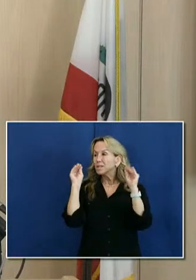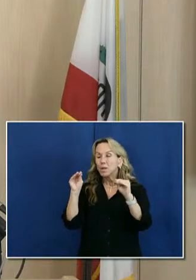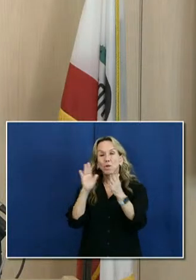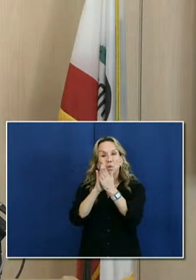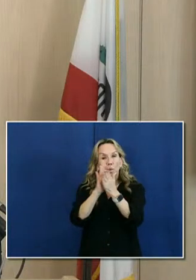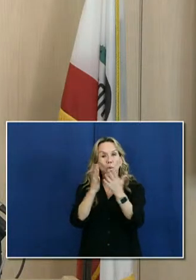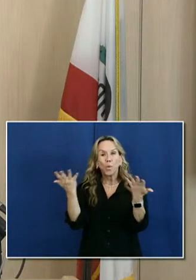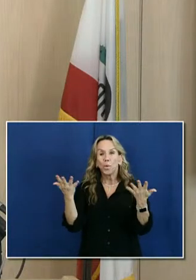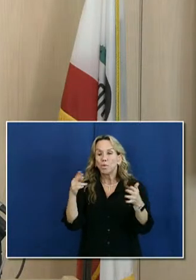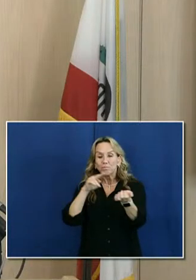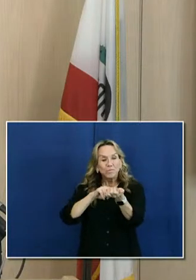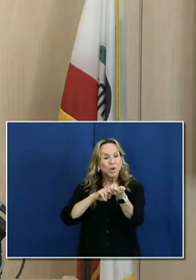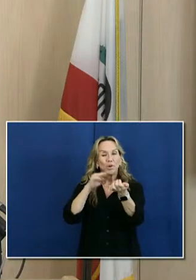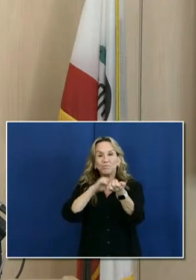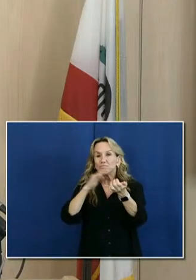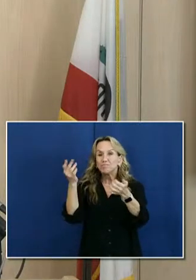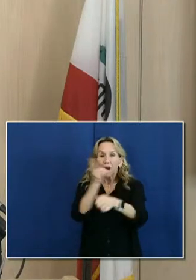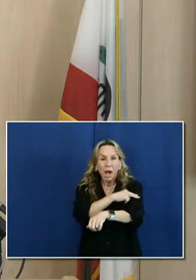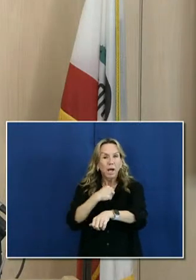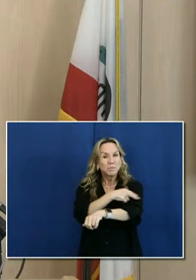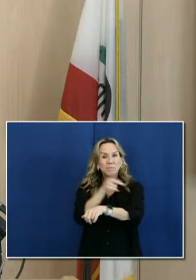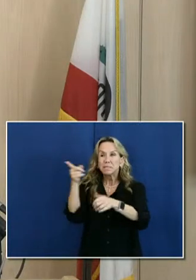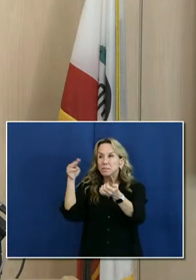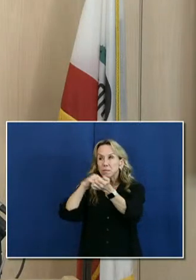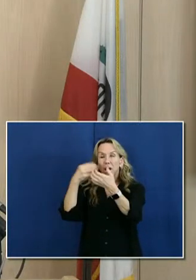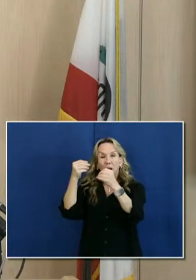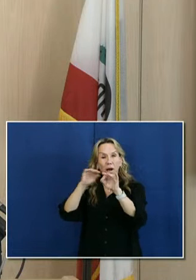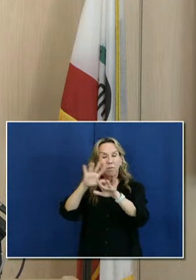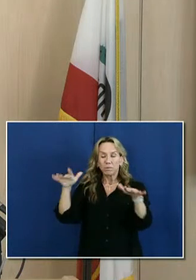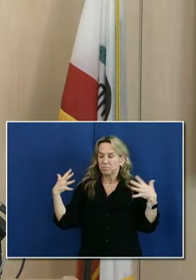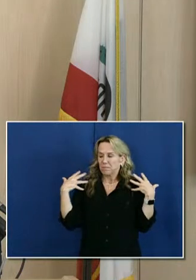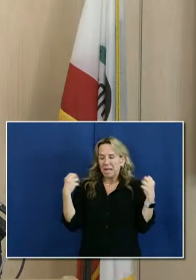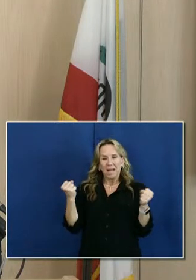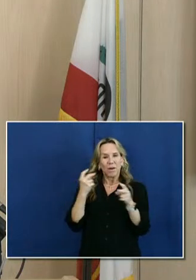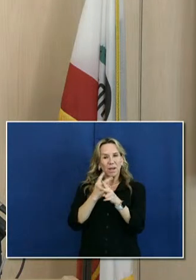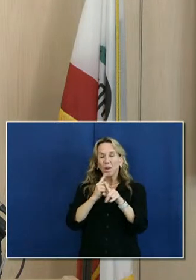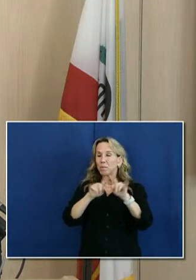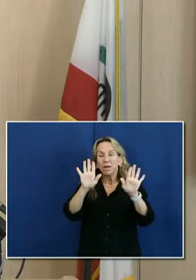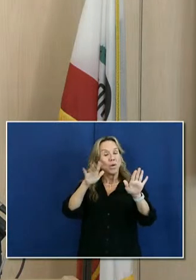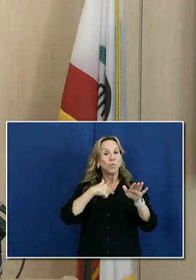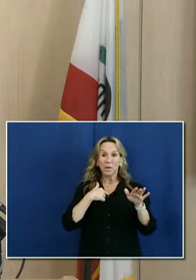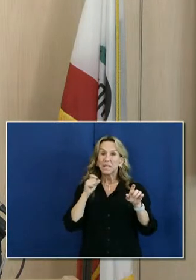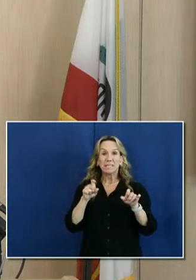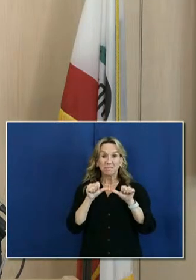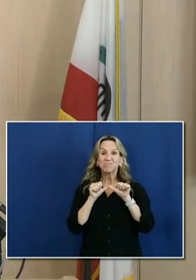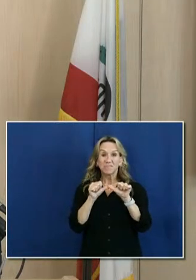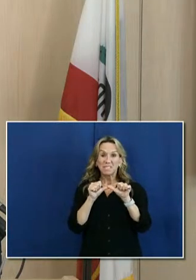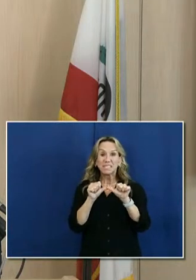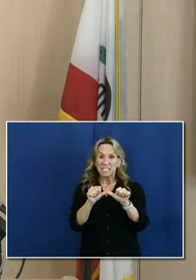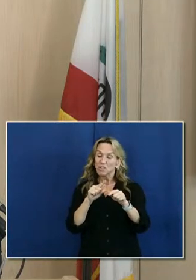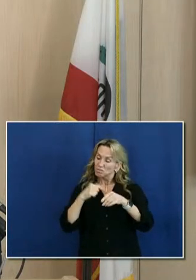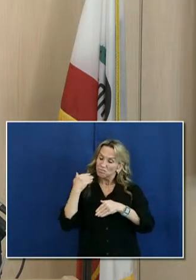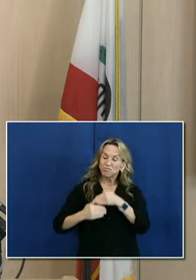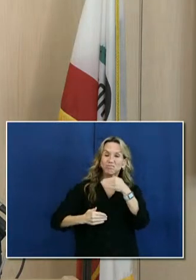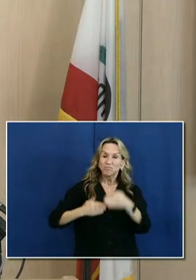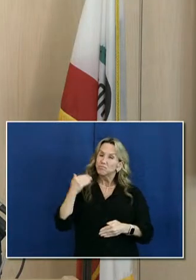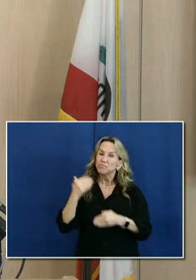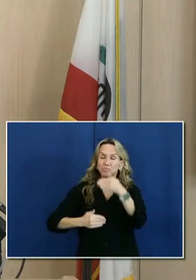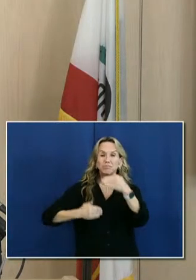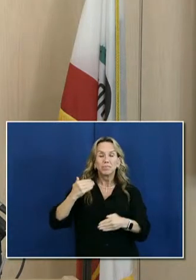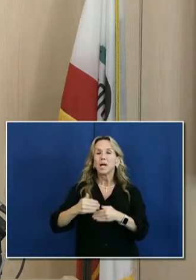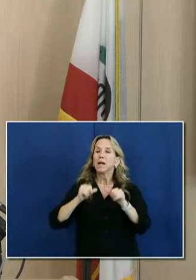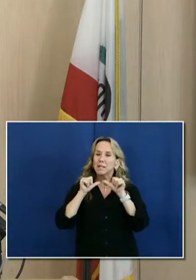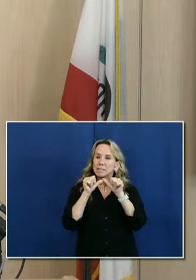challenges our healthcare system face. We have to all continue to plow ahead, continue to be vigilant, and continue to